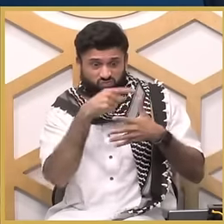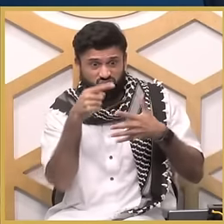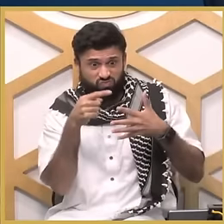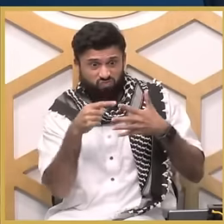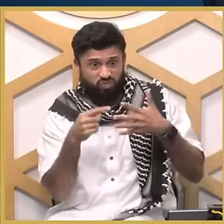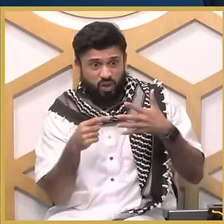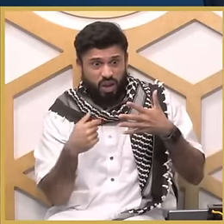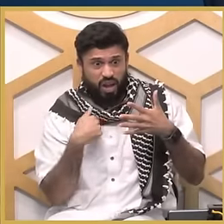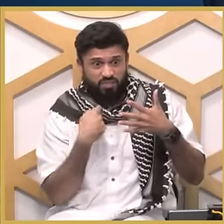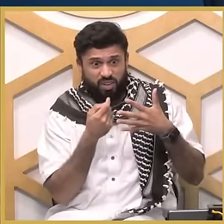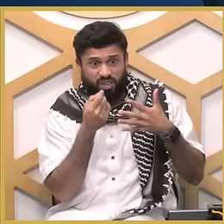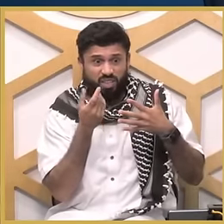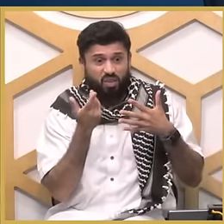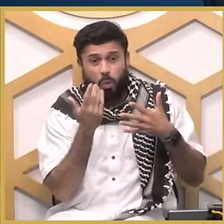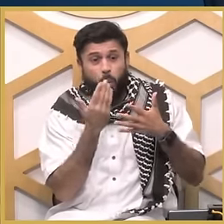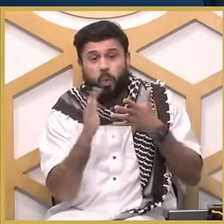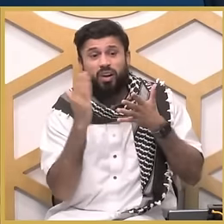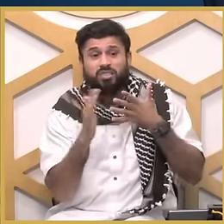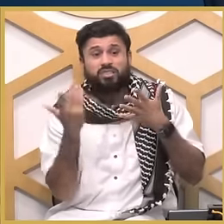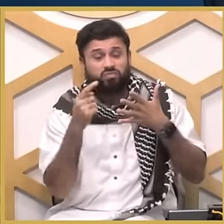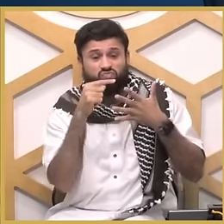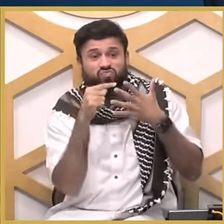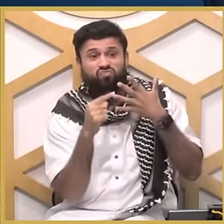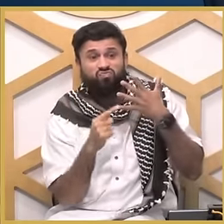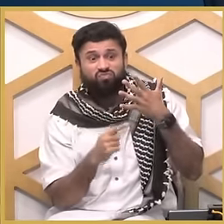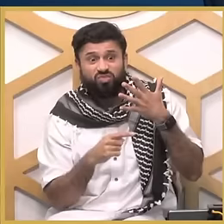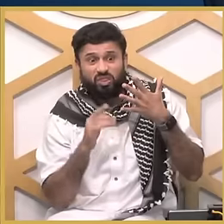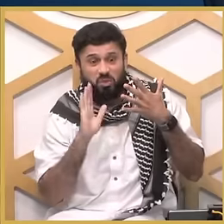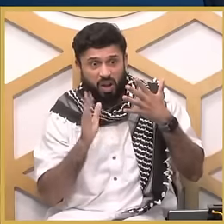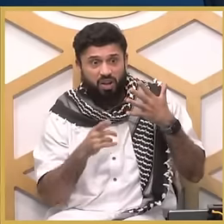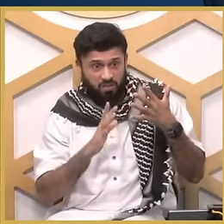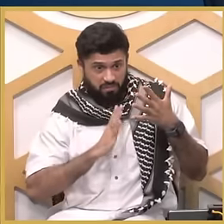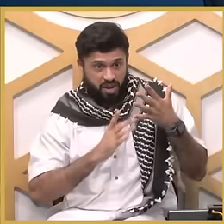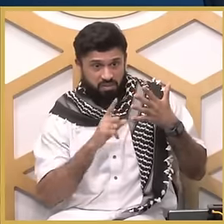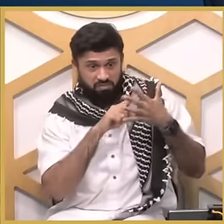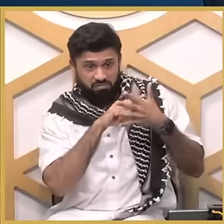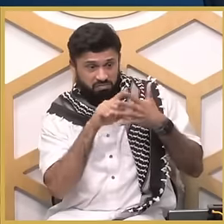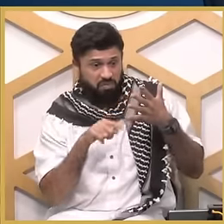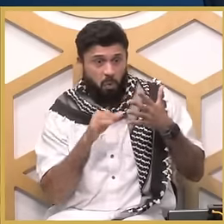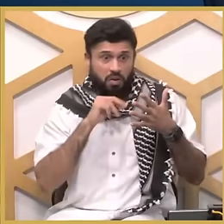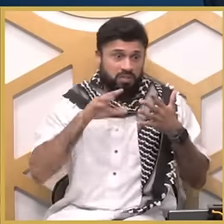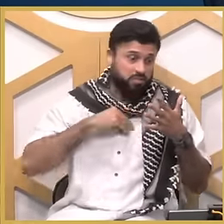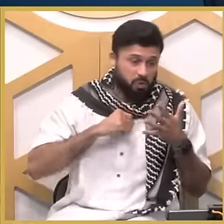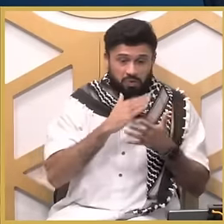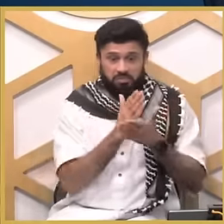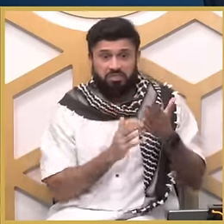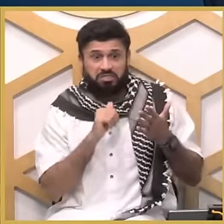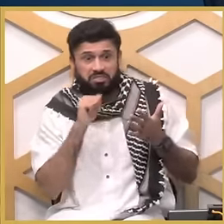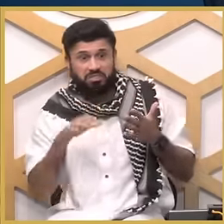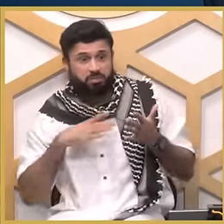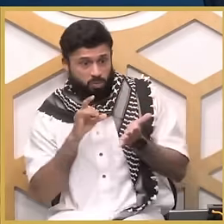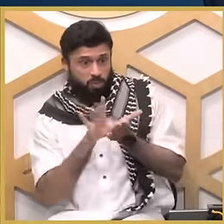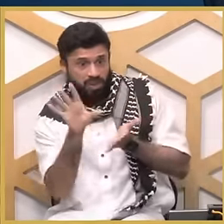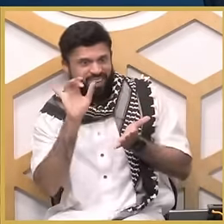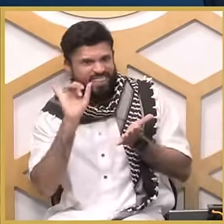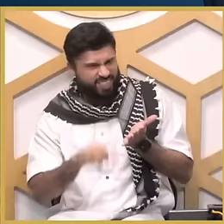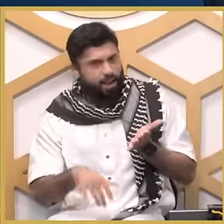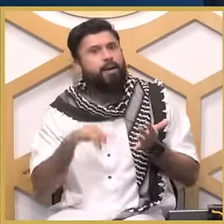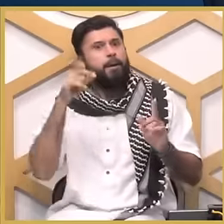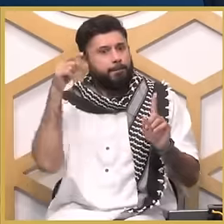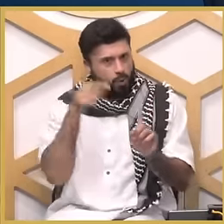becoming selective Muslims, really. You go to the menu of Islam and you become selective. Like, you know what, like you said, I'm a Jum'ah